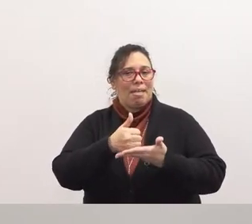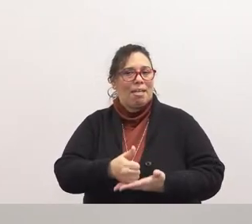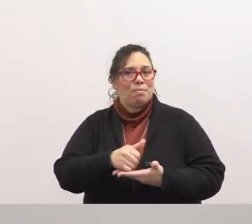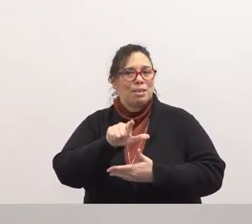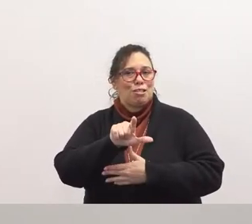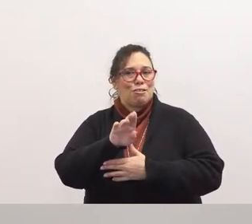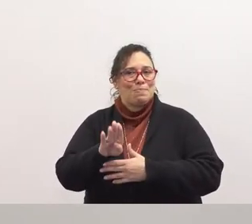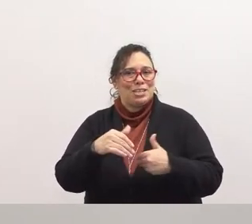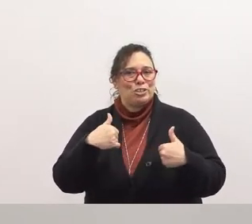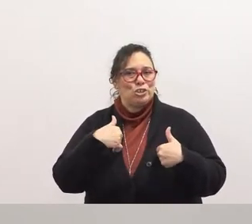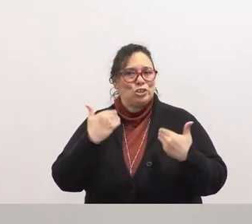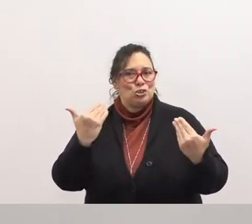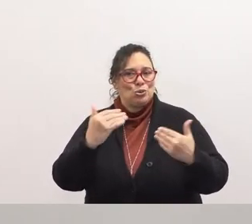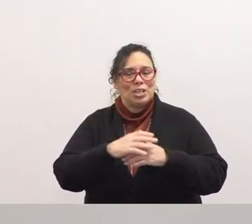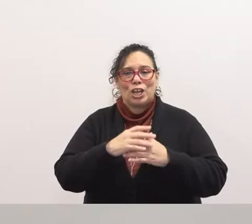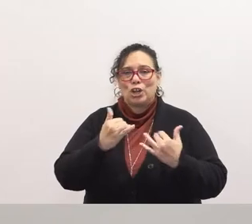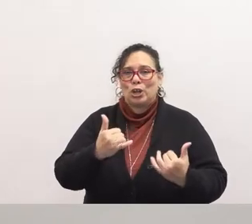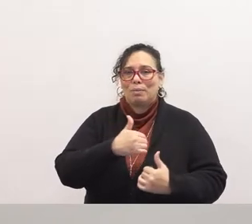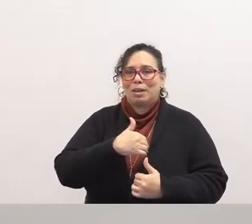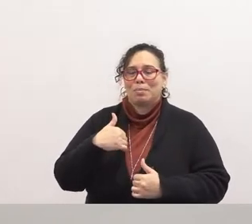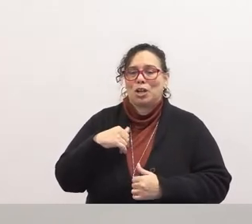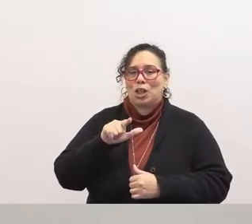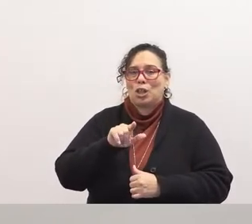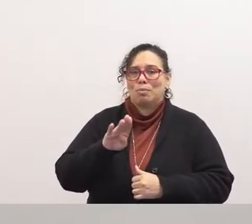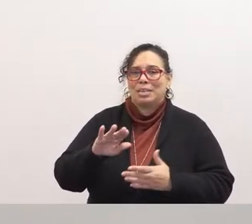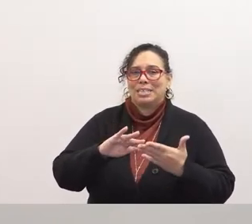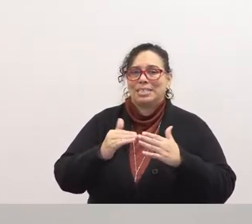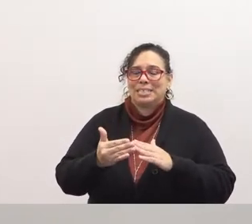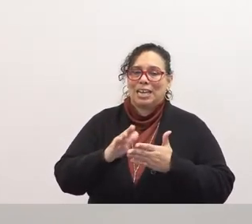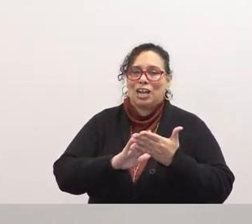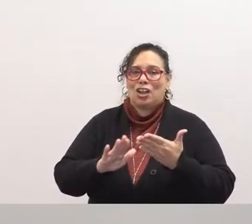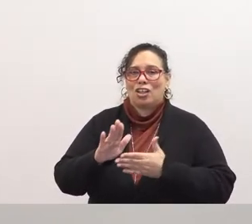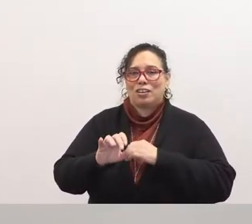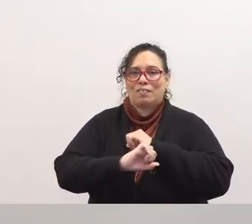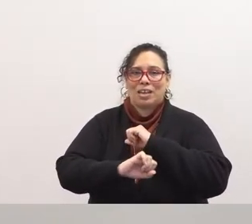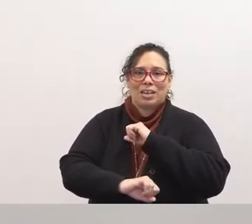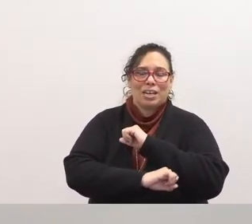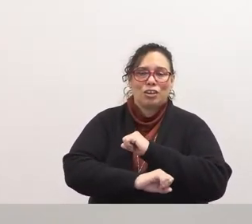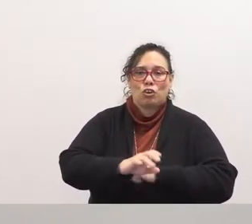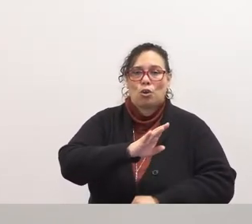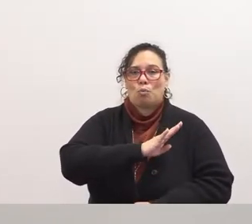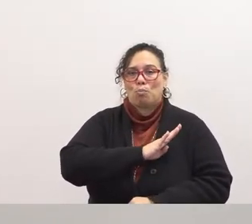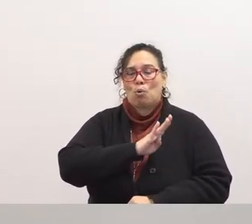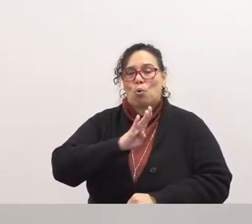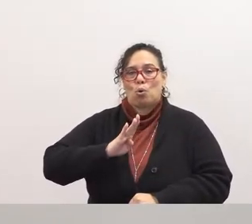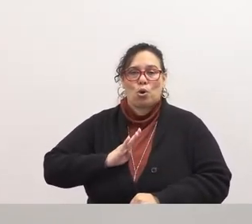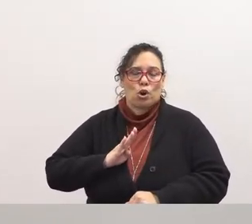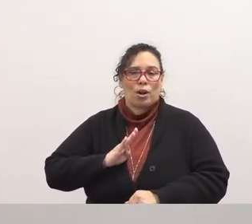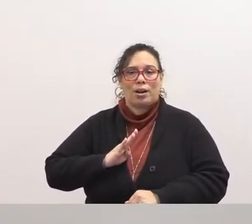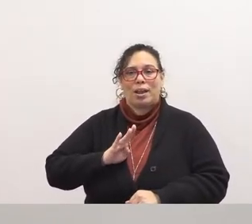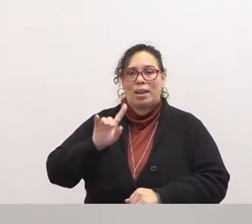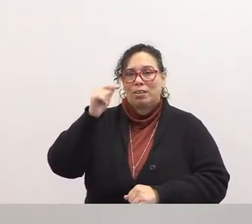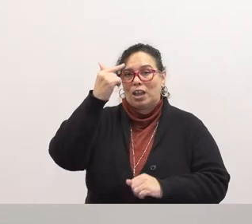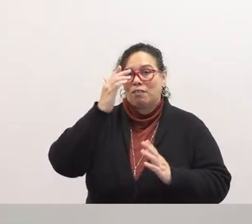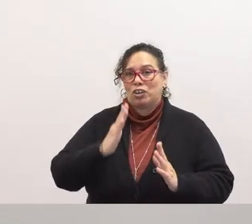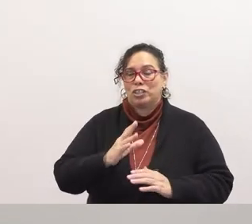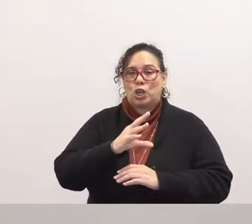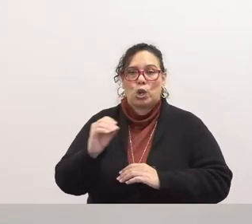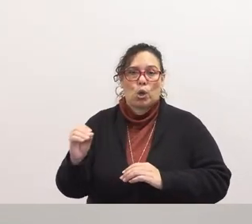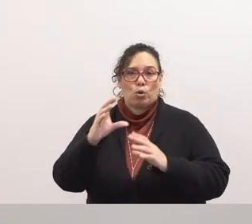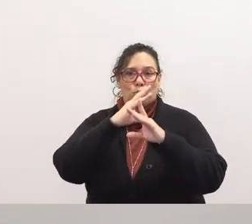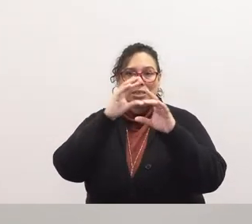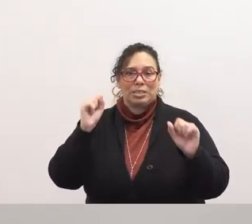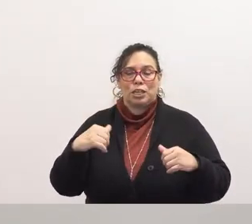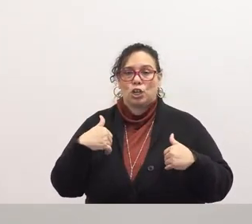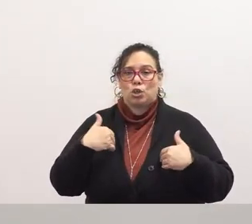youth. He is a current member of the Long Beach City College Foundation Board of Governors and co-president of the